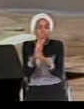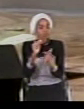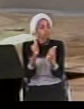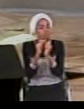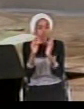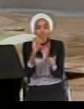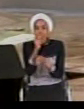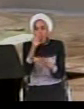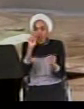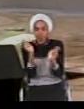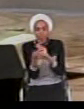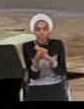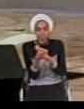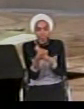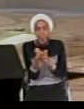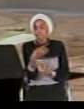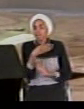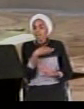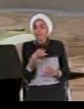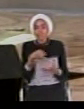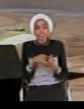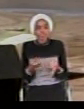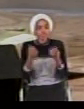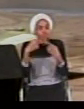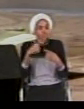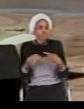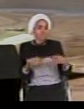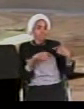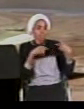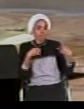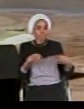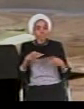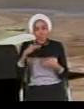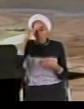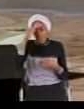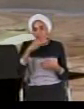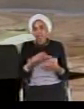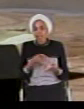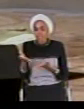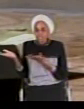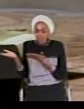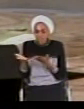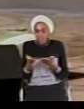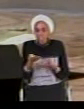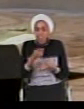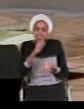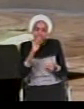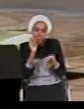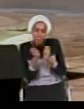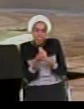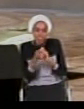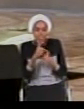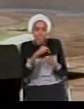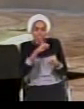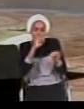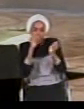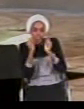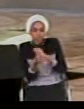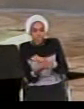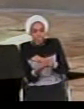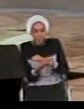change. And it comes to the heart of man, and it brings change,